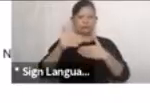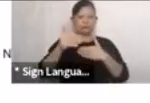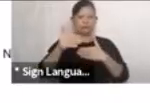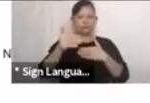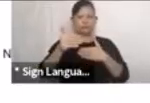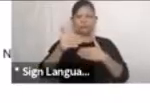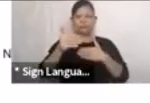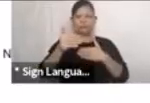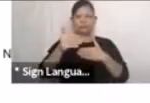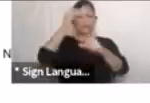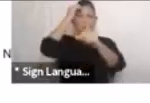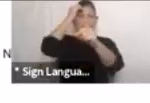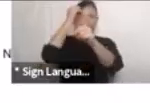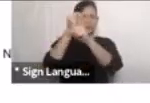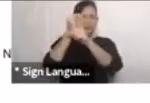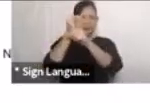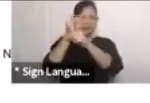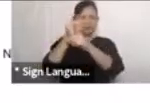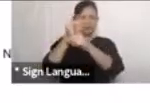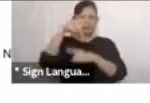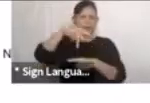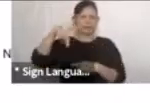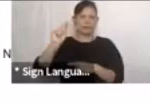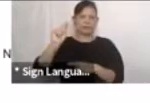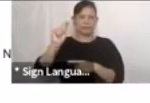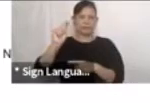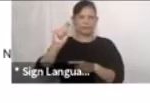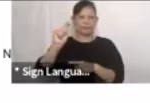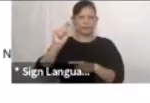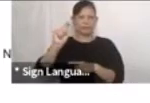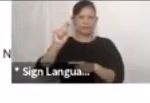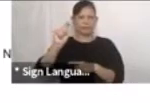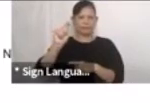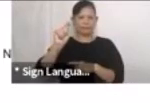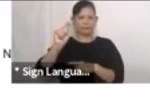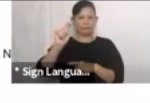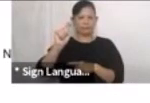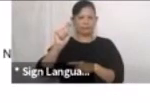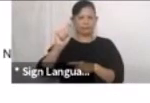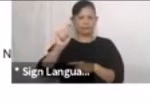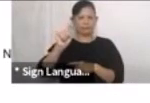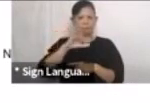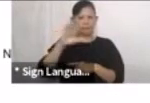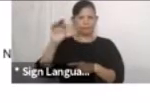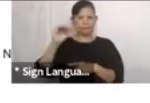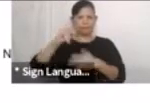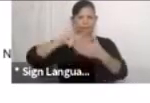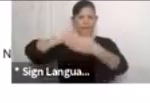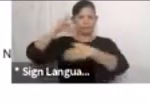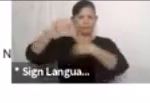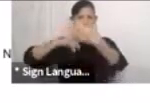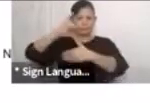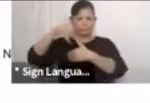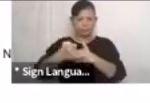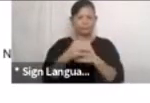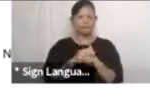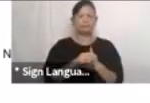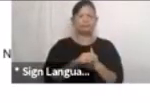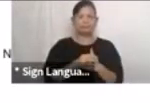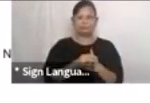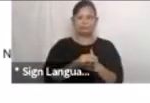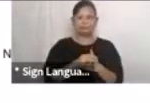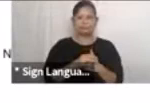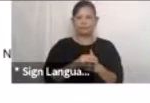slide, then we can discuss about the reasons behind coming up with the VHU project of, you know, Youth Advocacy Network Sri Lanka.